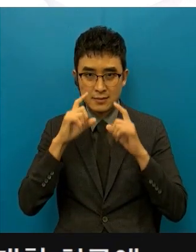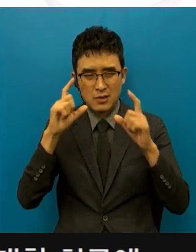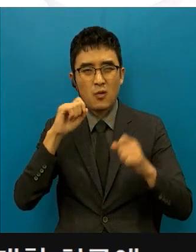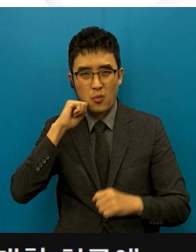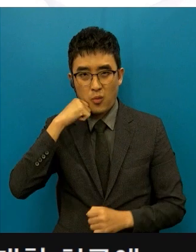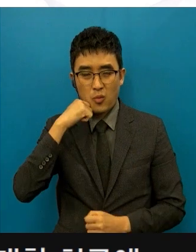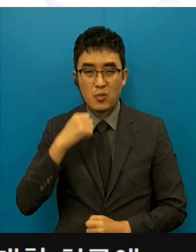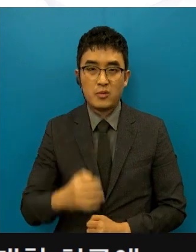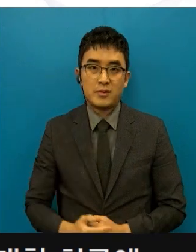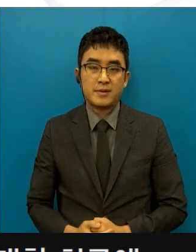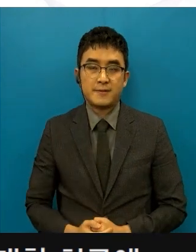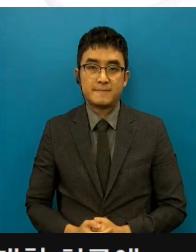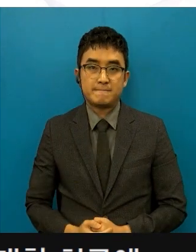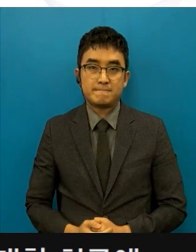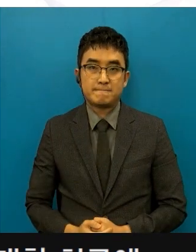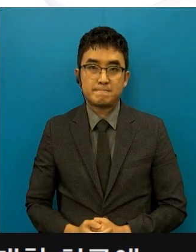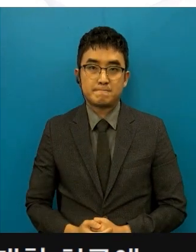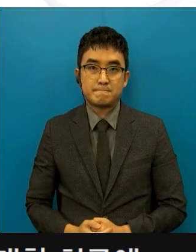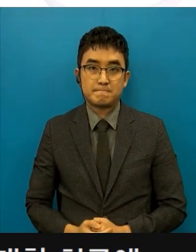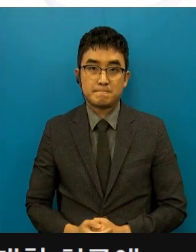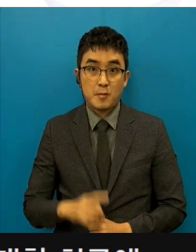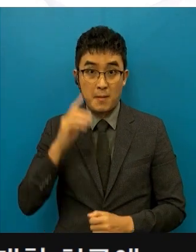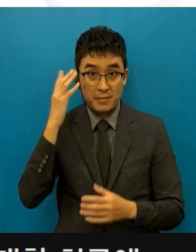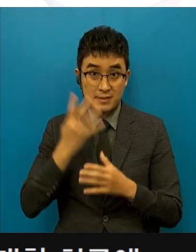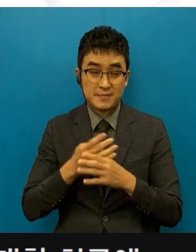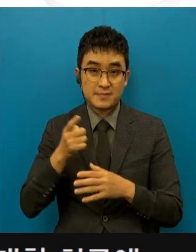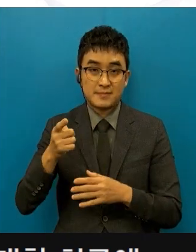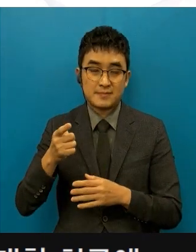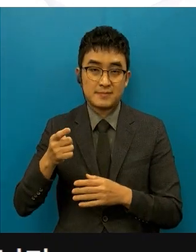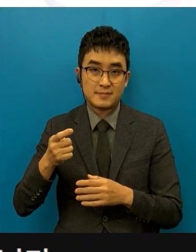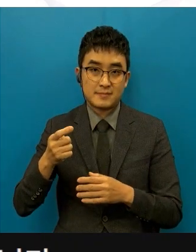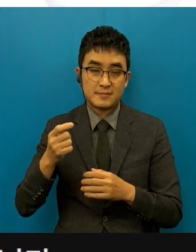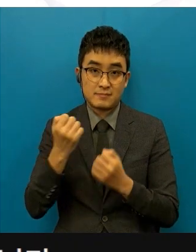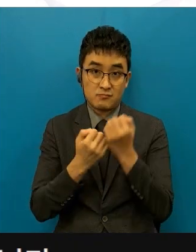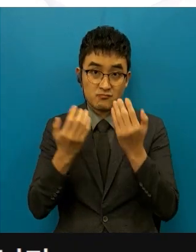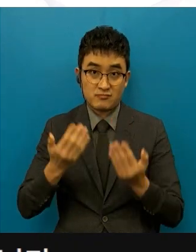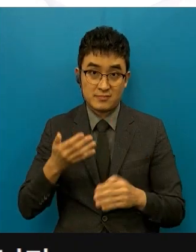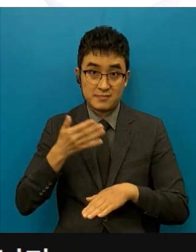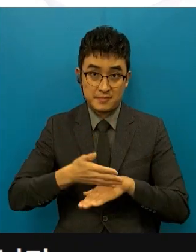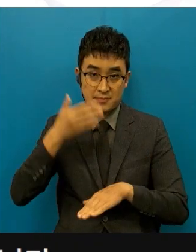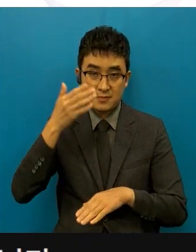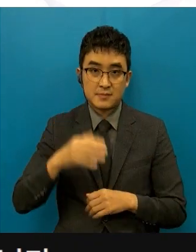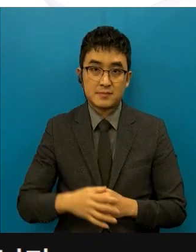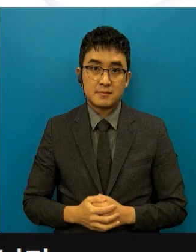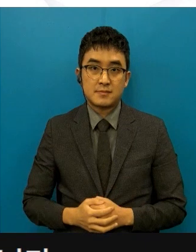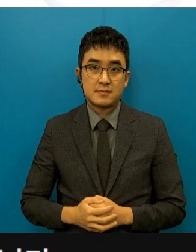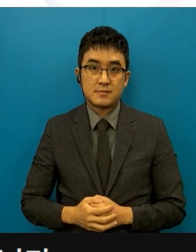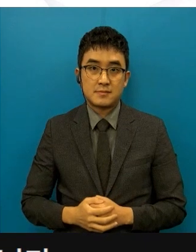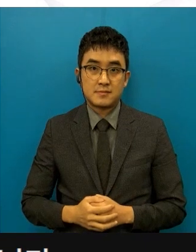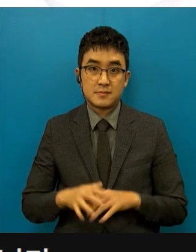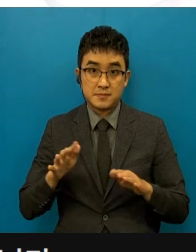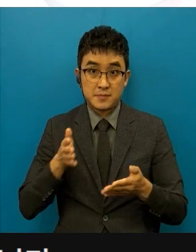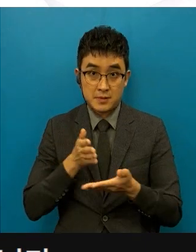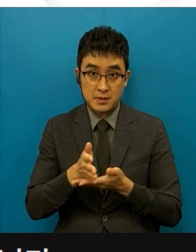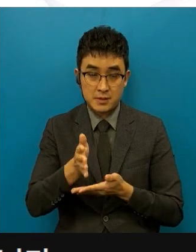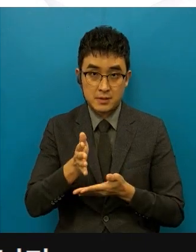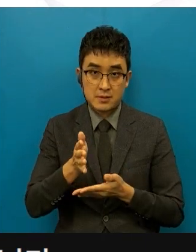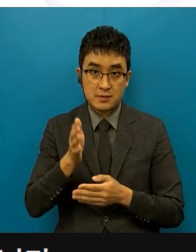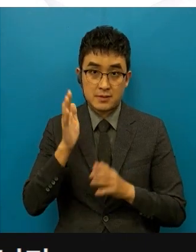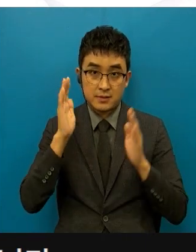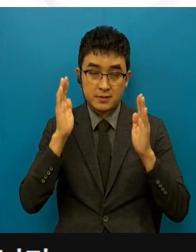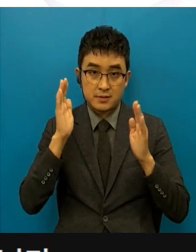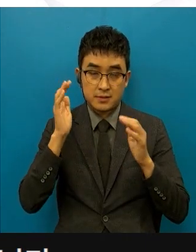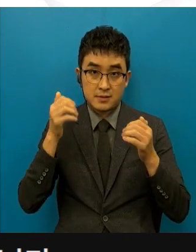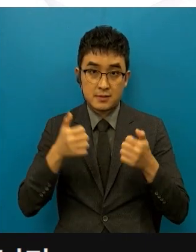you, Dr. Asai. We have come to the end of our session. As discussed, as discussed in